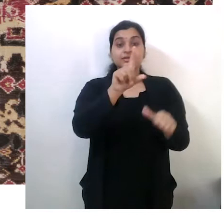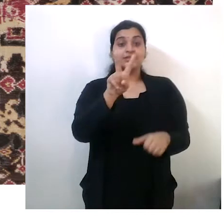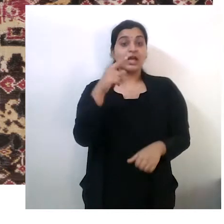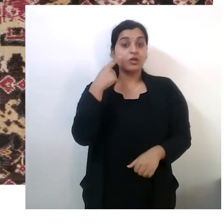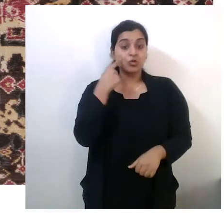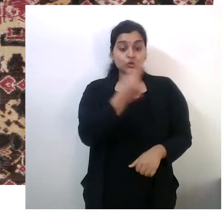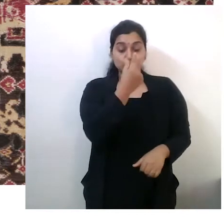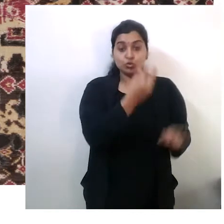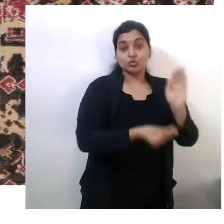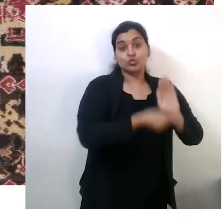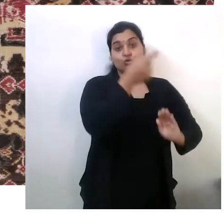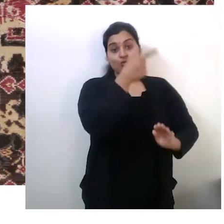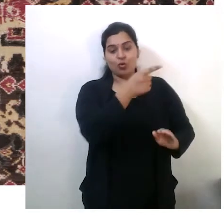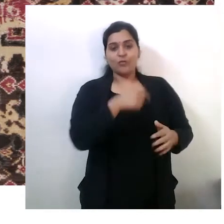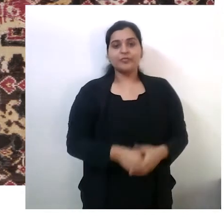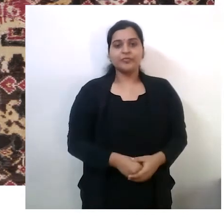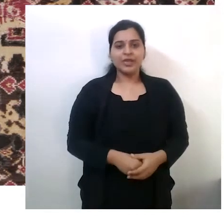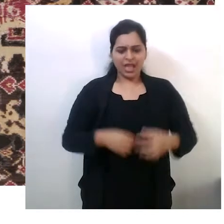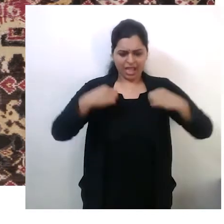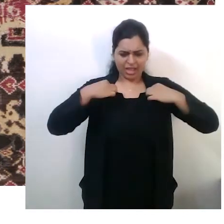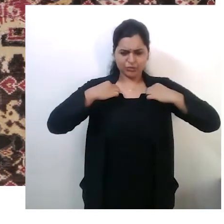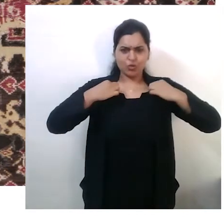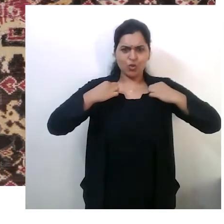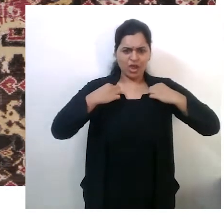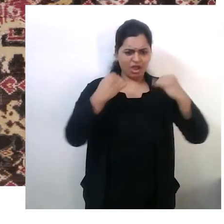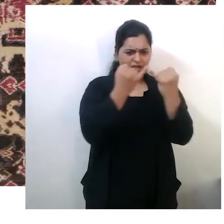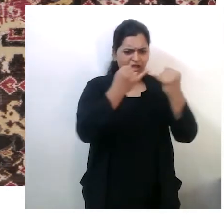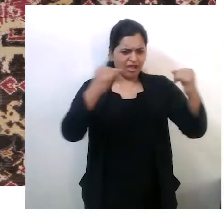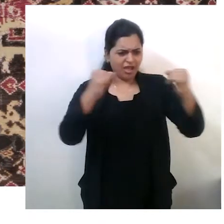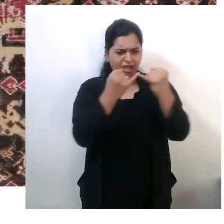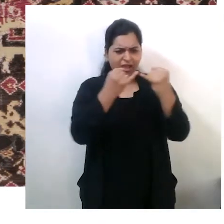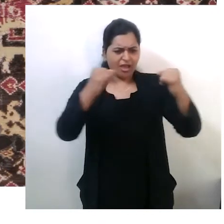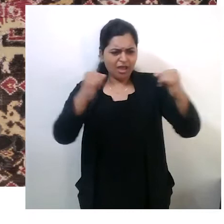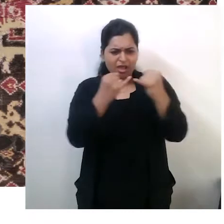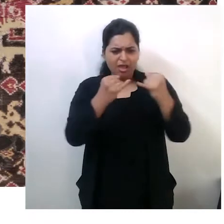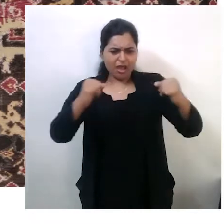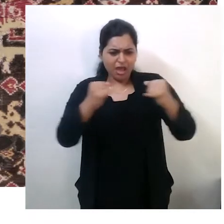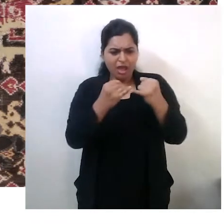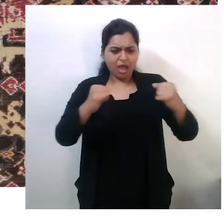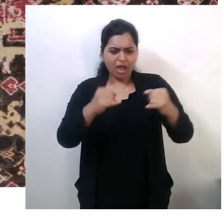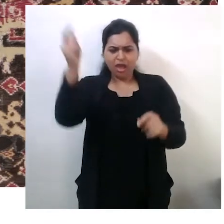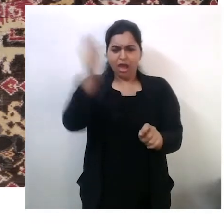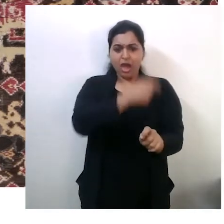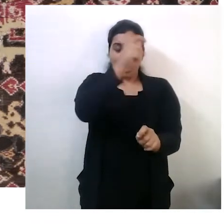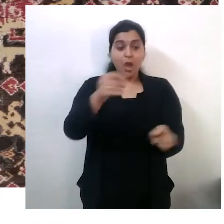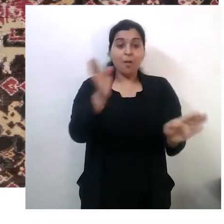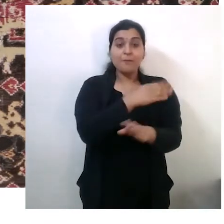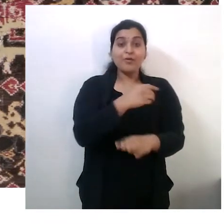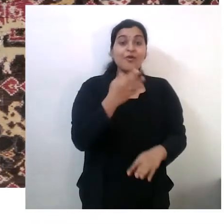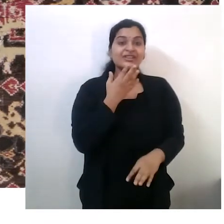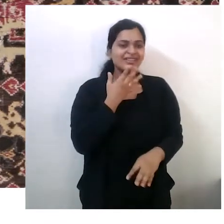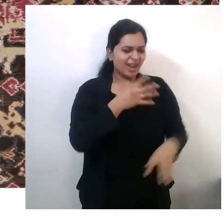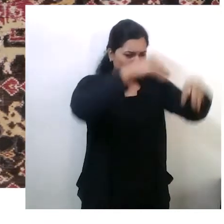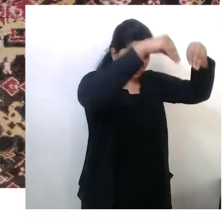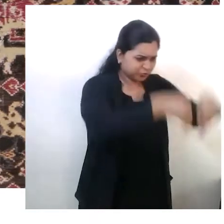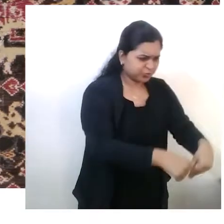The threads, warp and weft on the cloth are tied and tied before weaving, and this process is called double ikat and takes